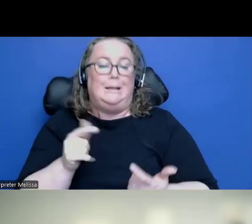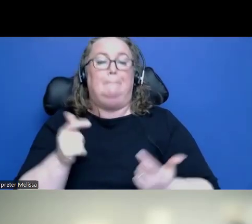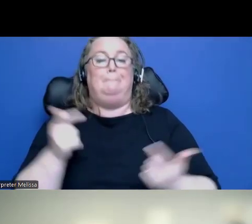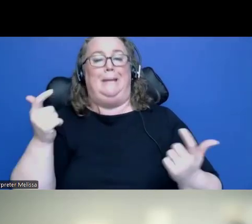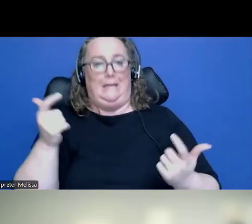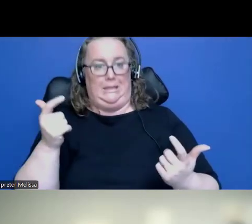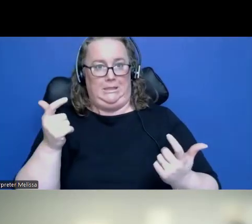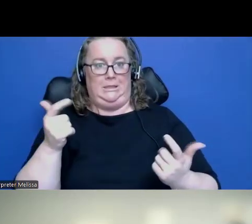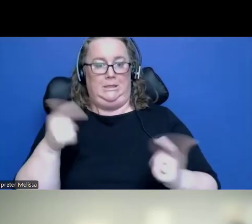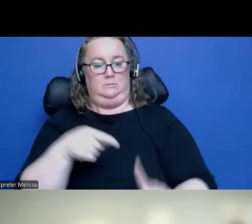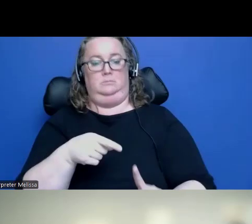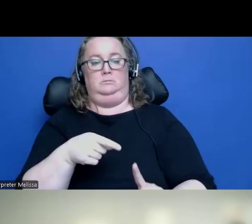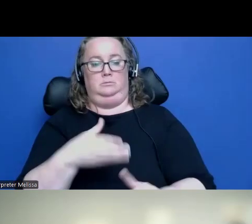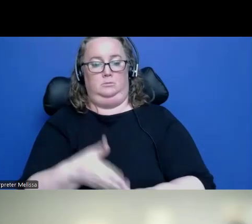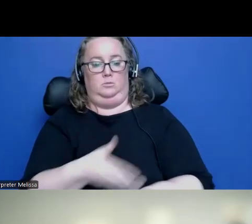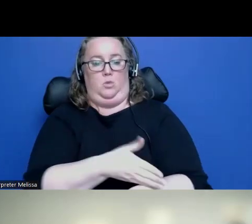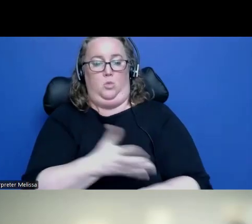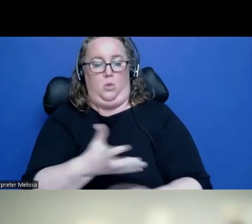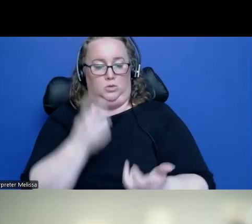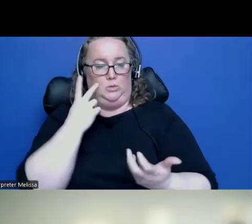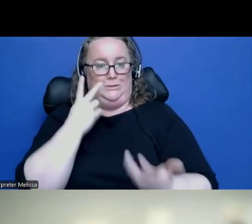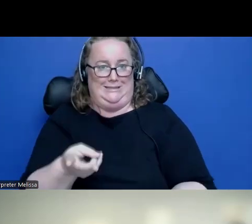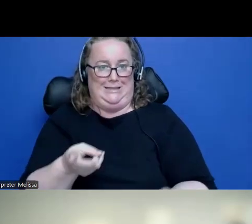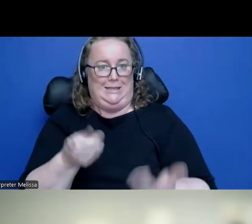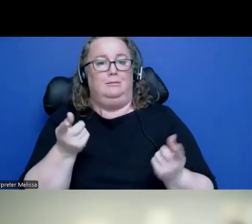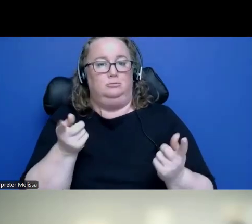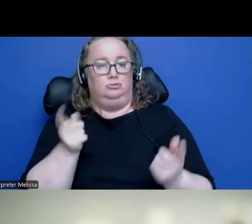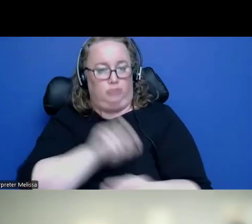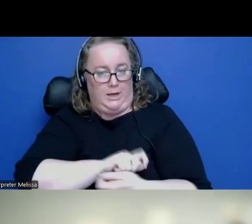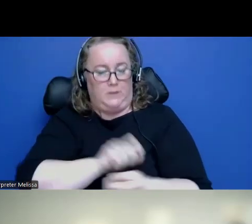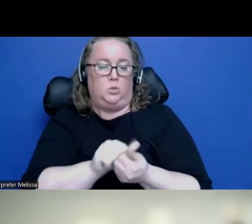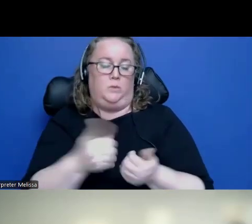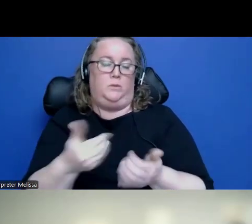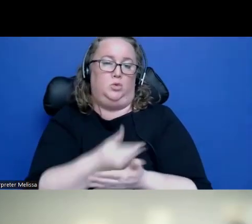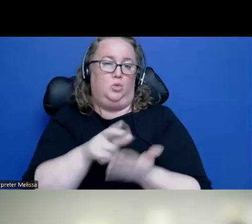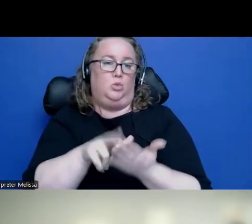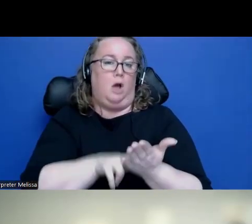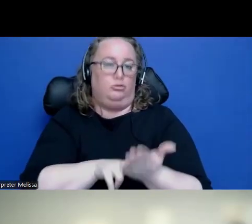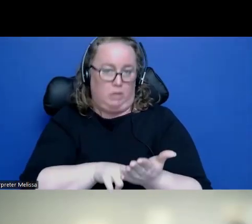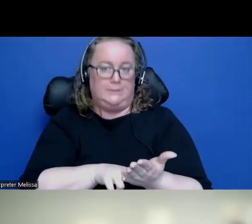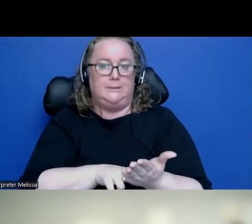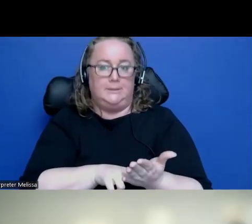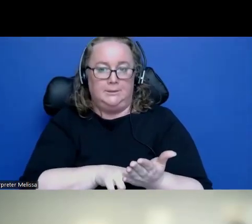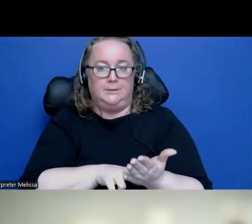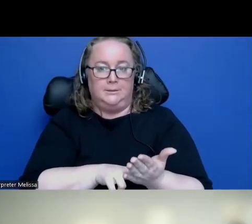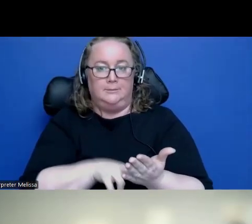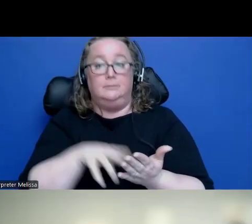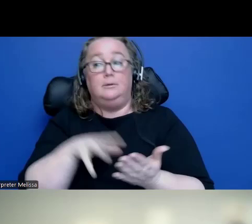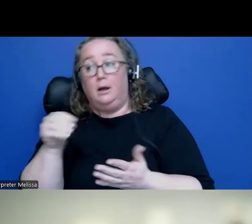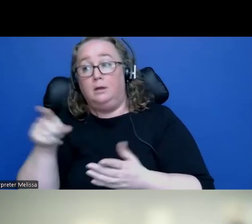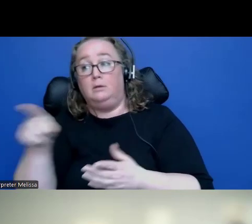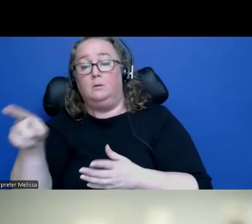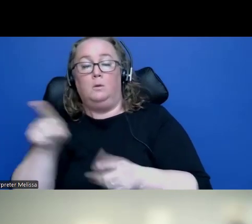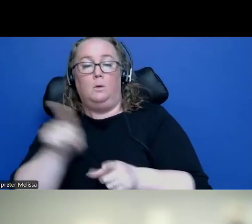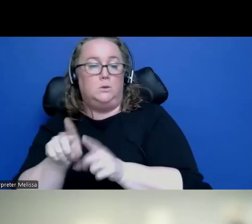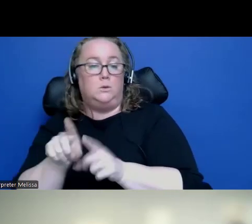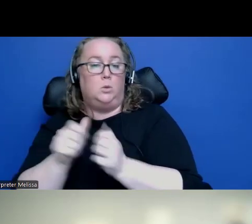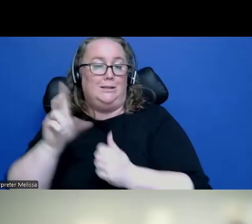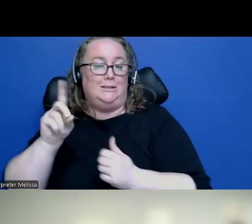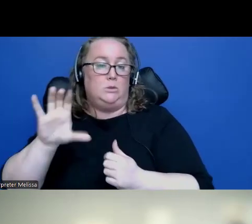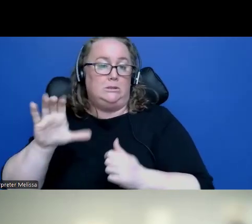enhancements that we wanted to see in the new contract and in DOC's original requests